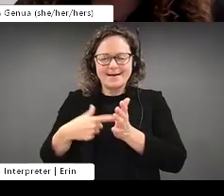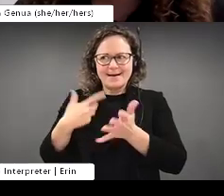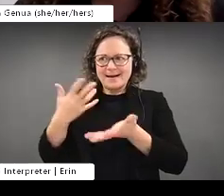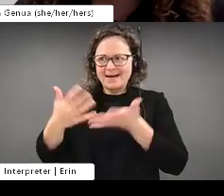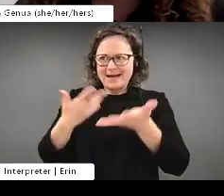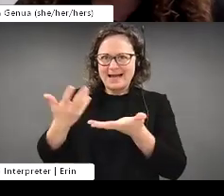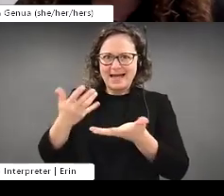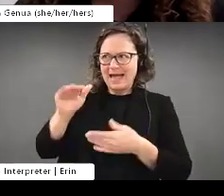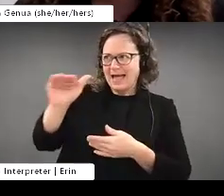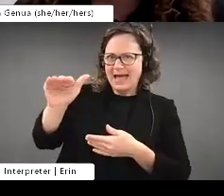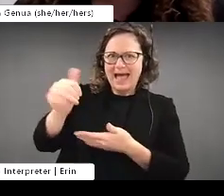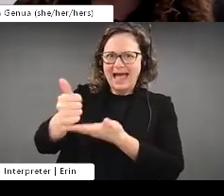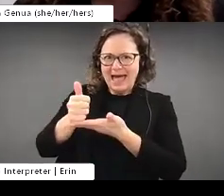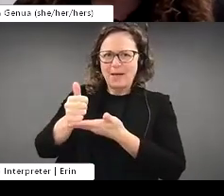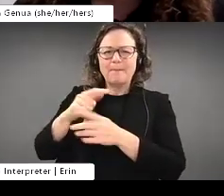navigate our concern?